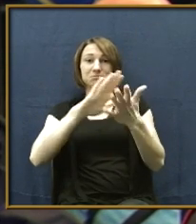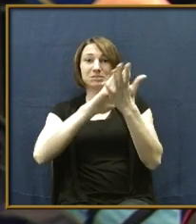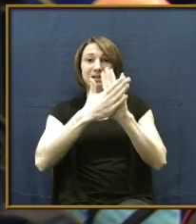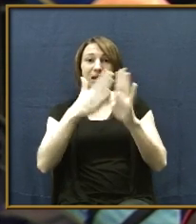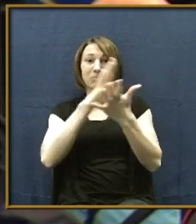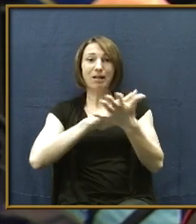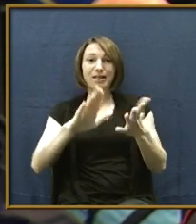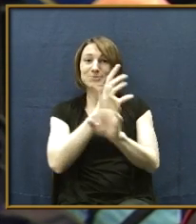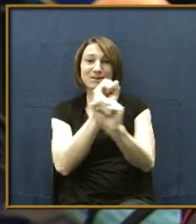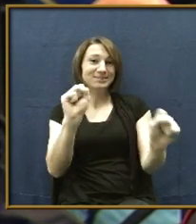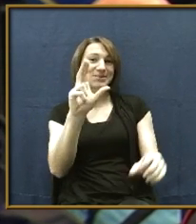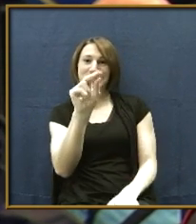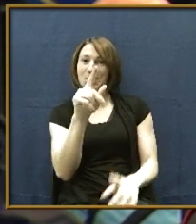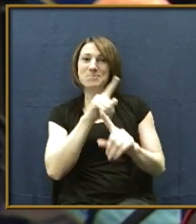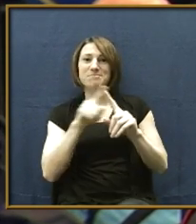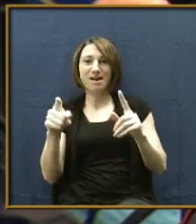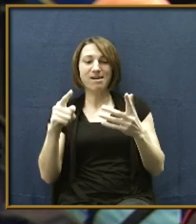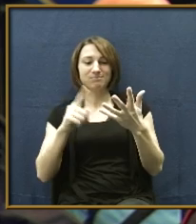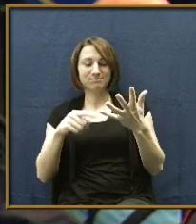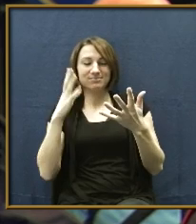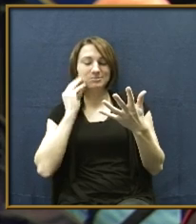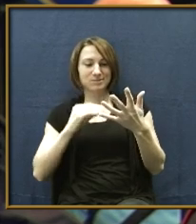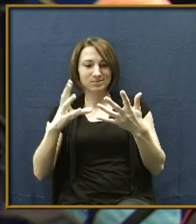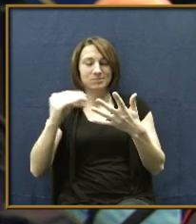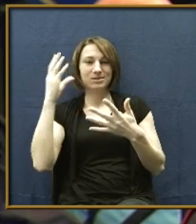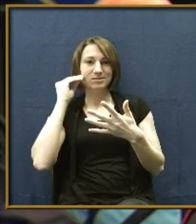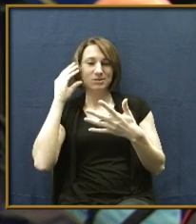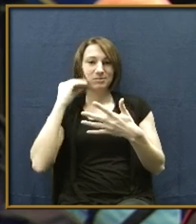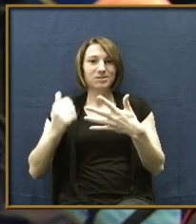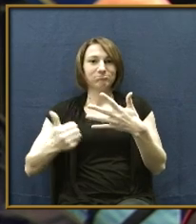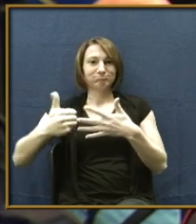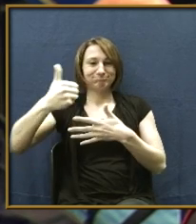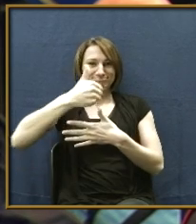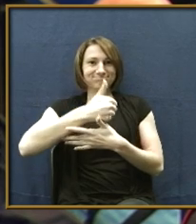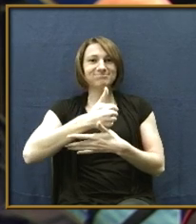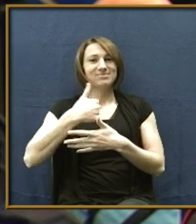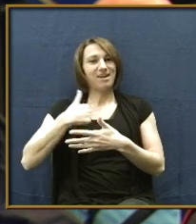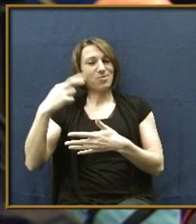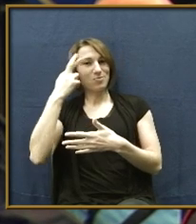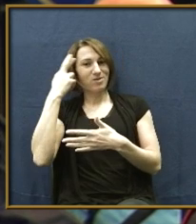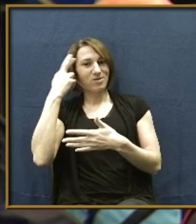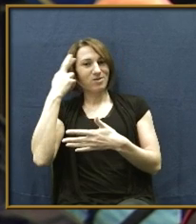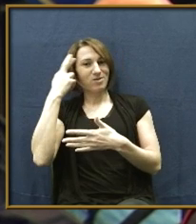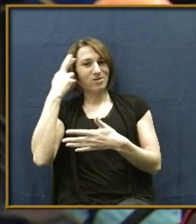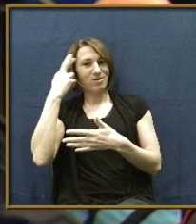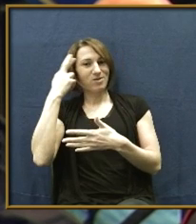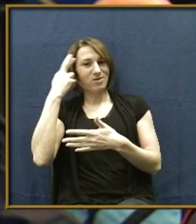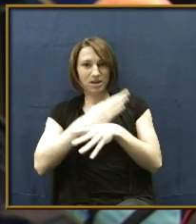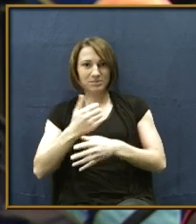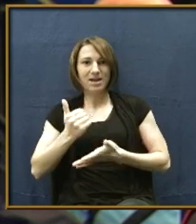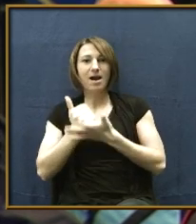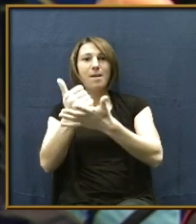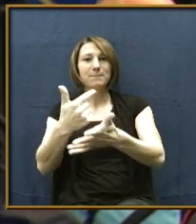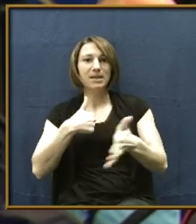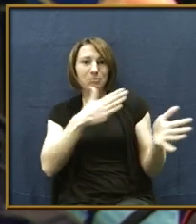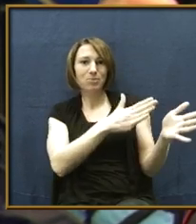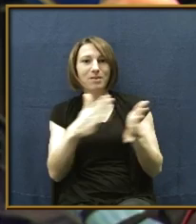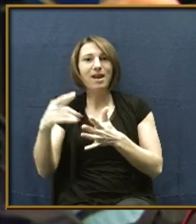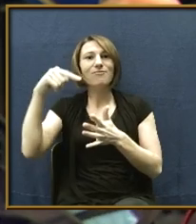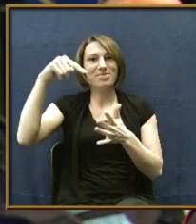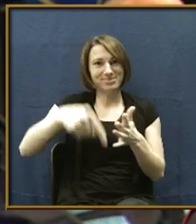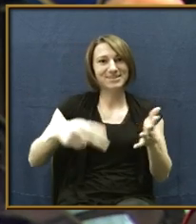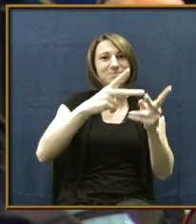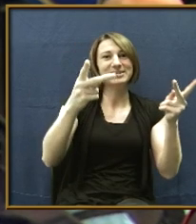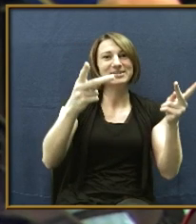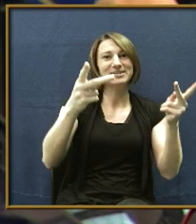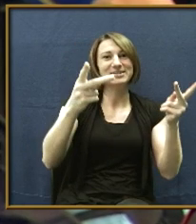experiences. I found that every single position that I held helped me prepare me for this current position. The first summer